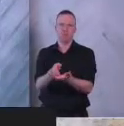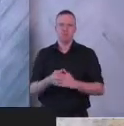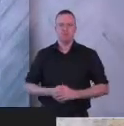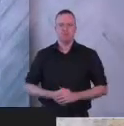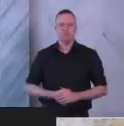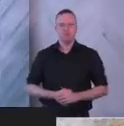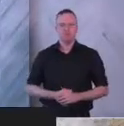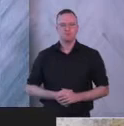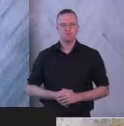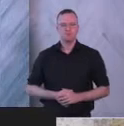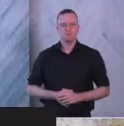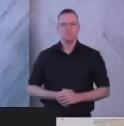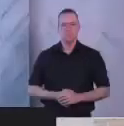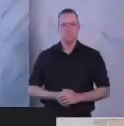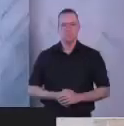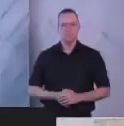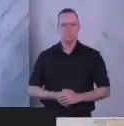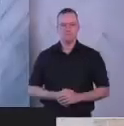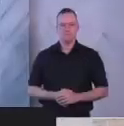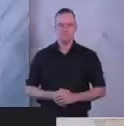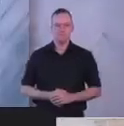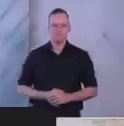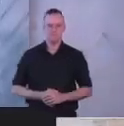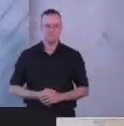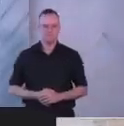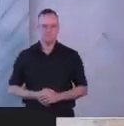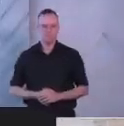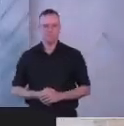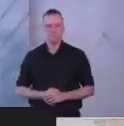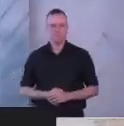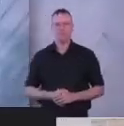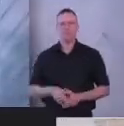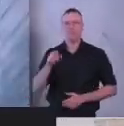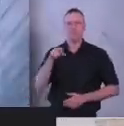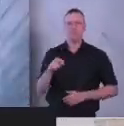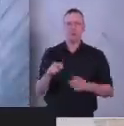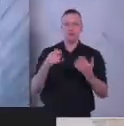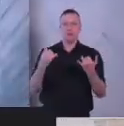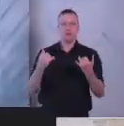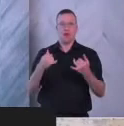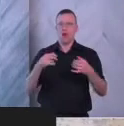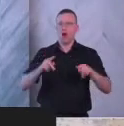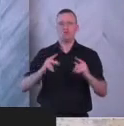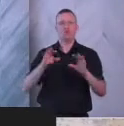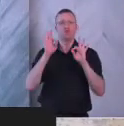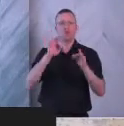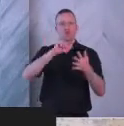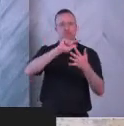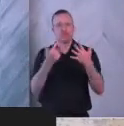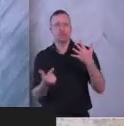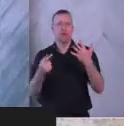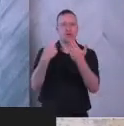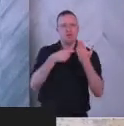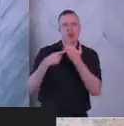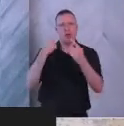that this is a perfect example of how you come together and share ideas. And I just believe in education. I